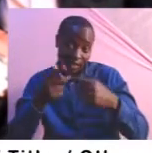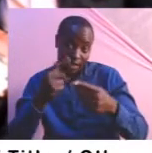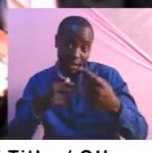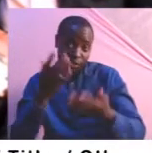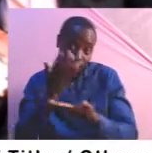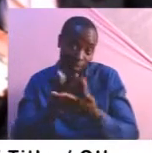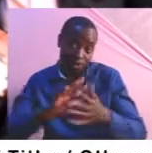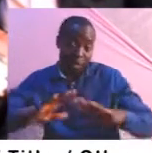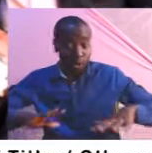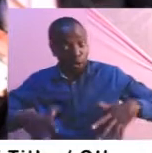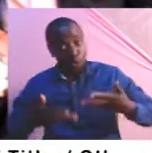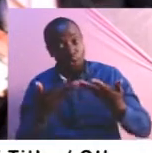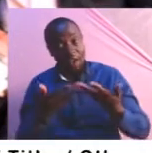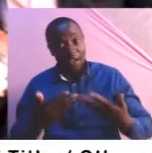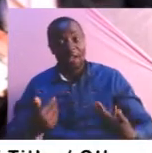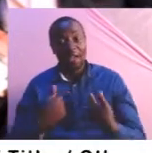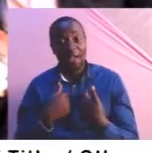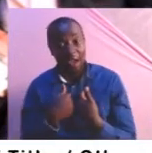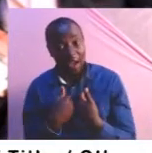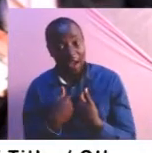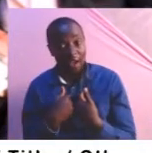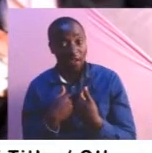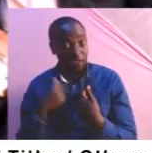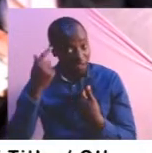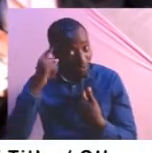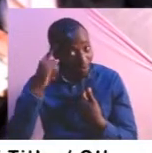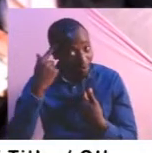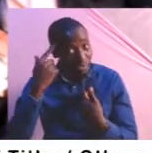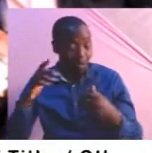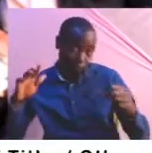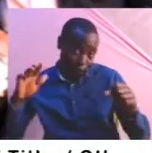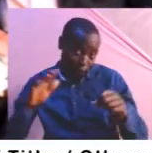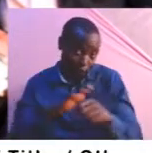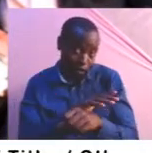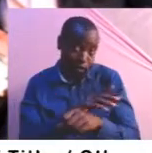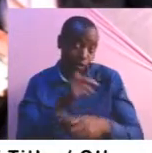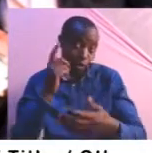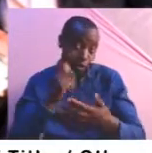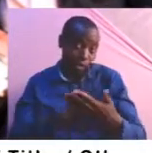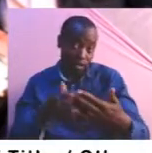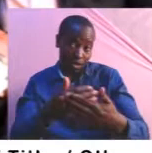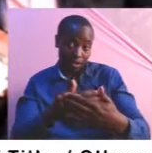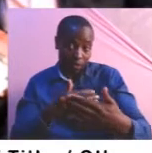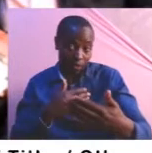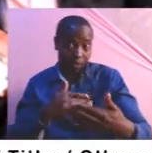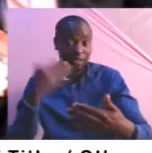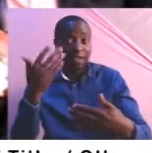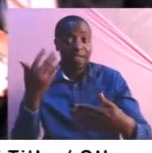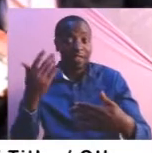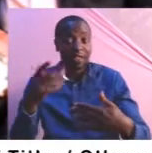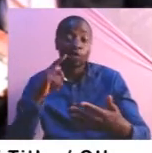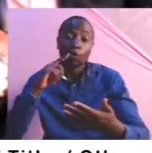is actually completely clouded. His mind is completely clouded by what is before him. The things that he had